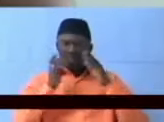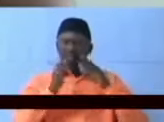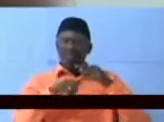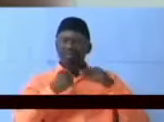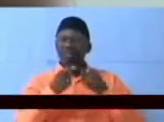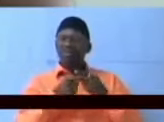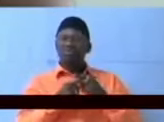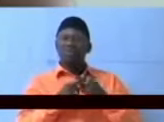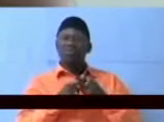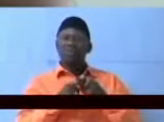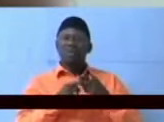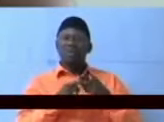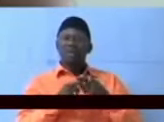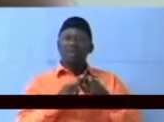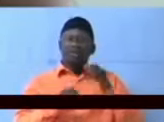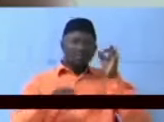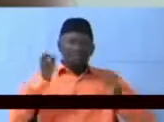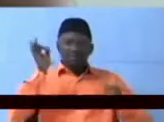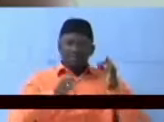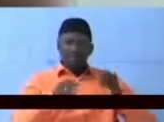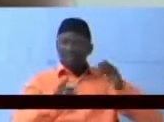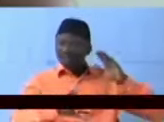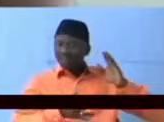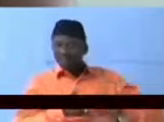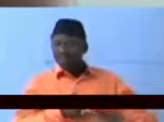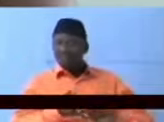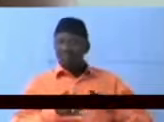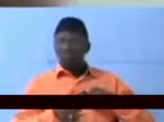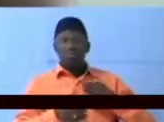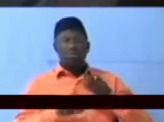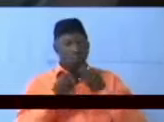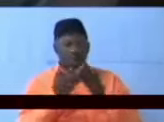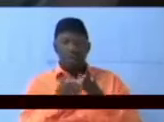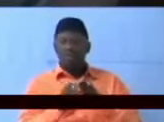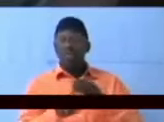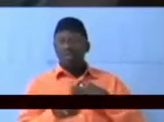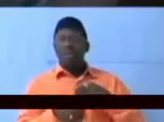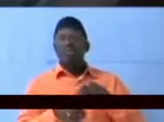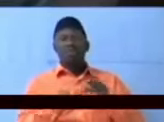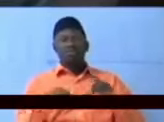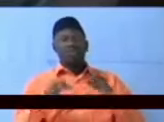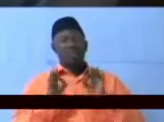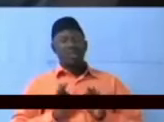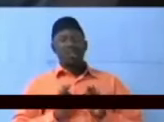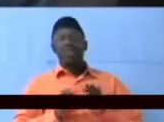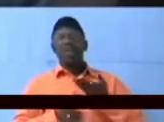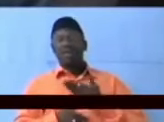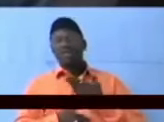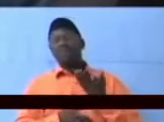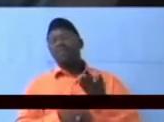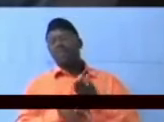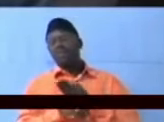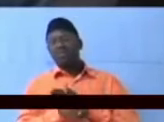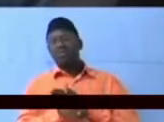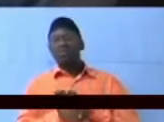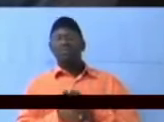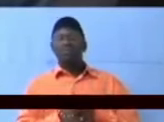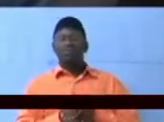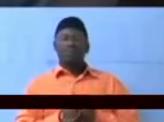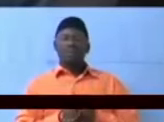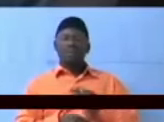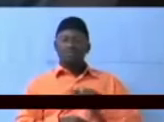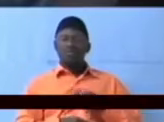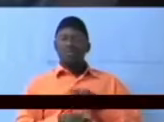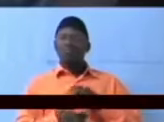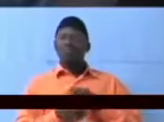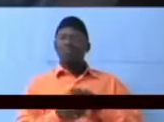taken. Yeah, mom nak jamono bobu amna yenn dogal yo xamné ni jëlon nako ci jamono bobu. And it was common knowledge that